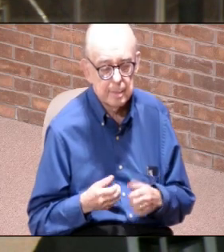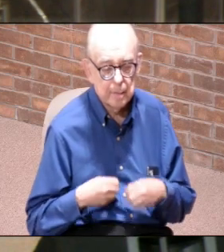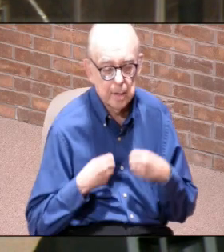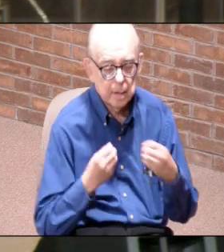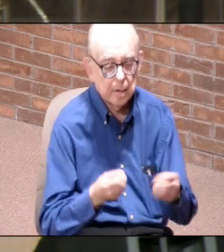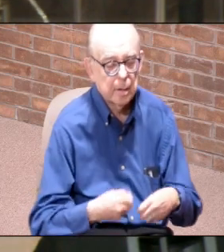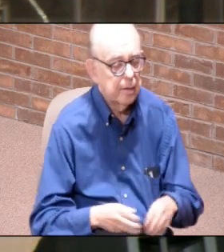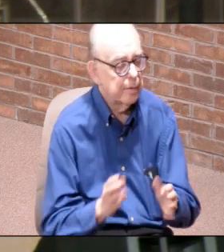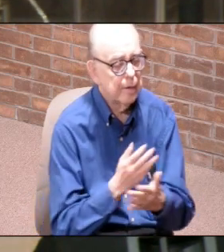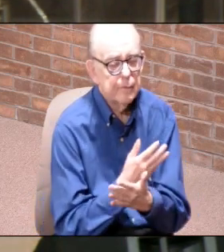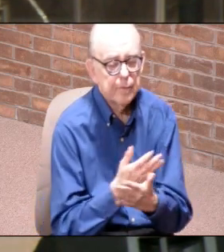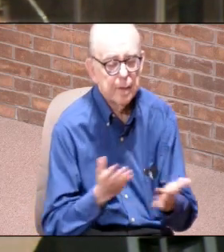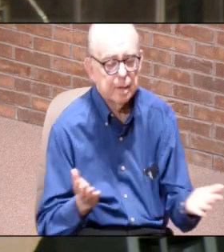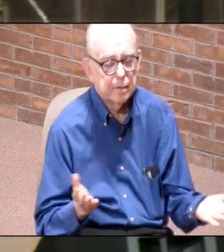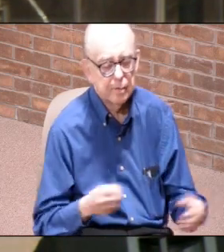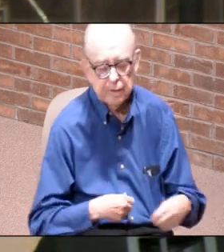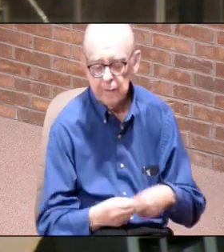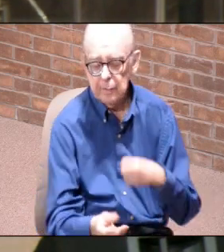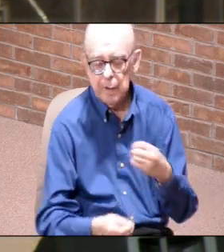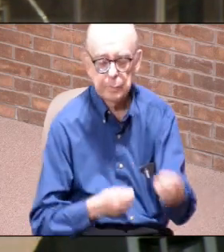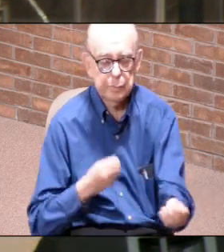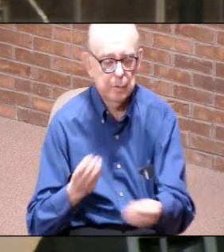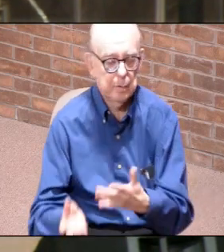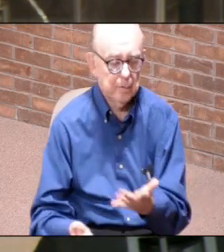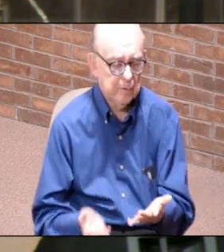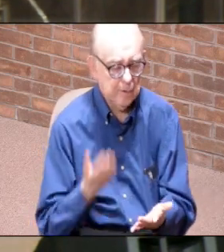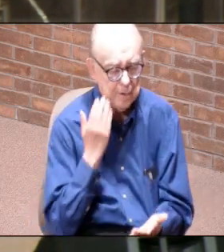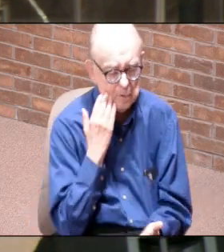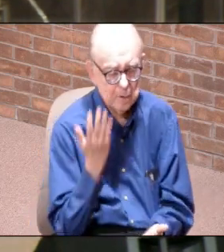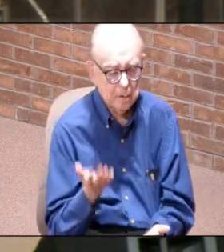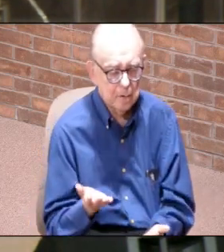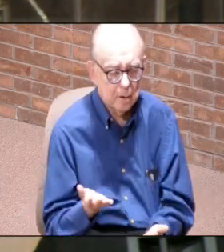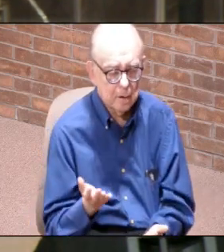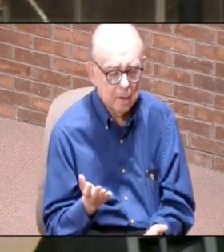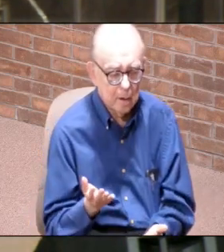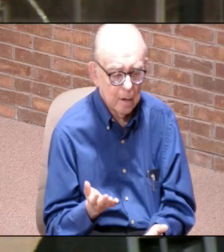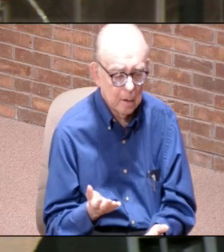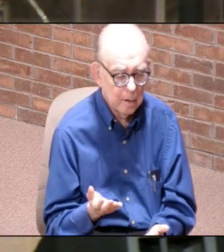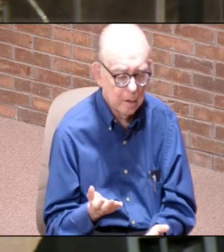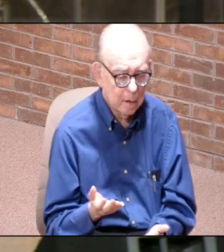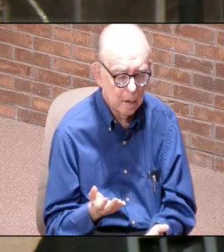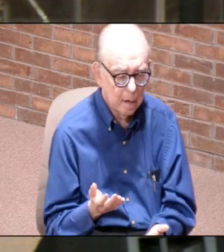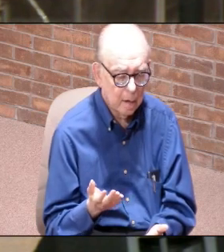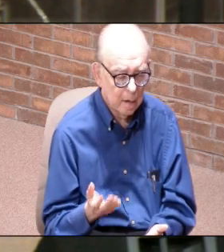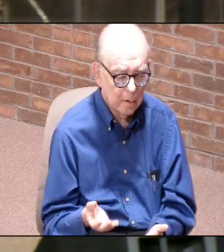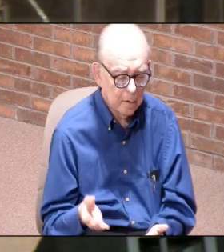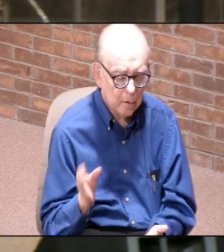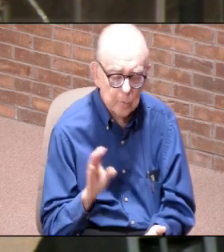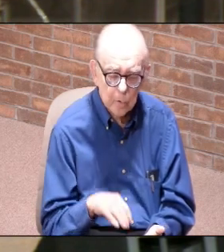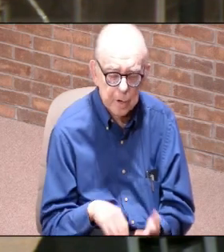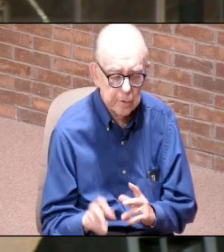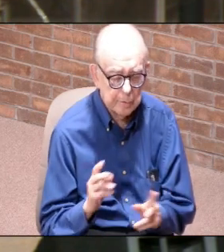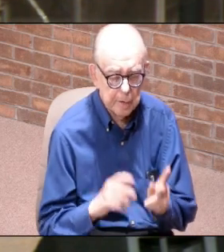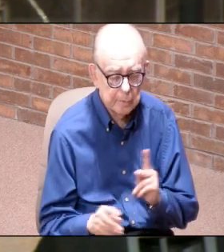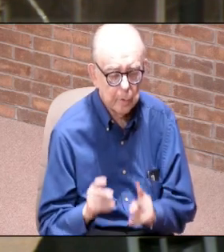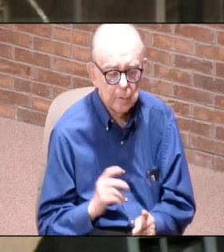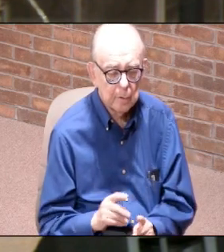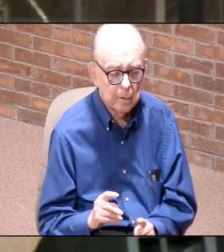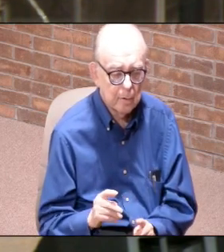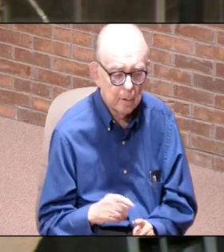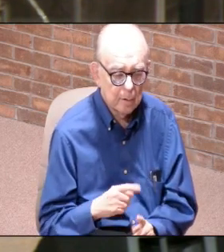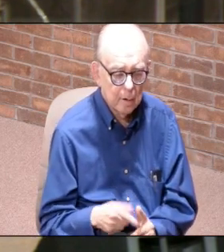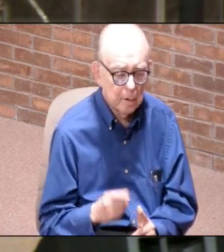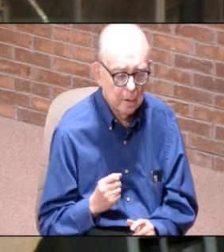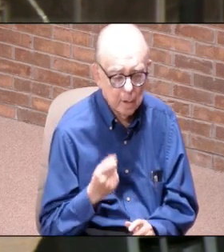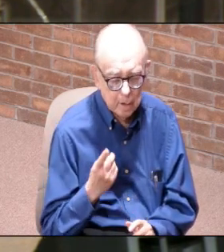Giving away everything, you know, and just pouring into people. Then